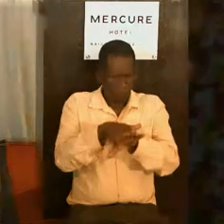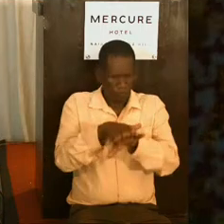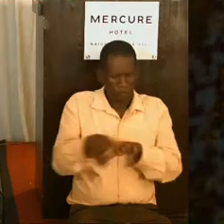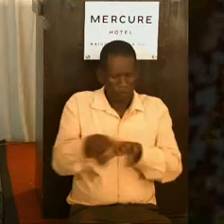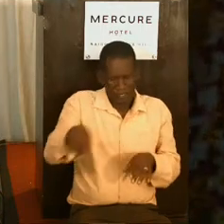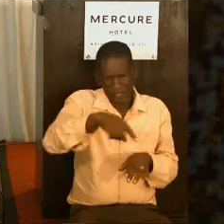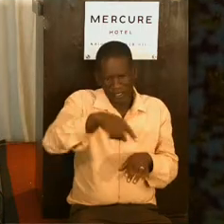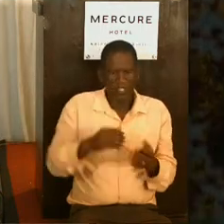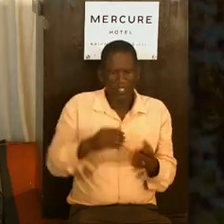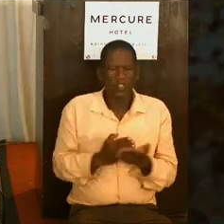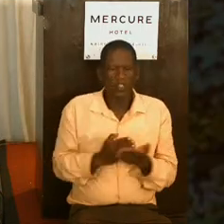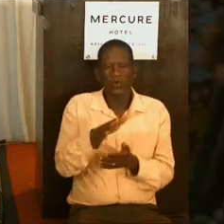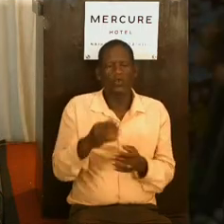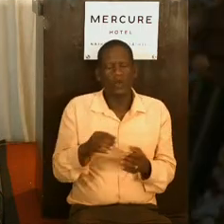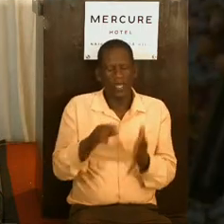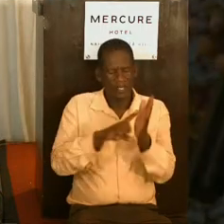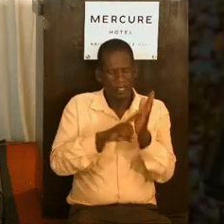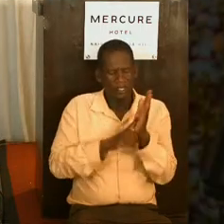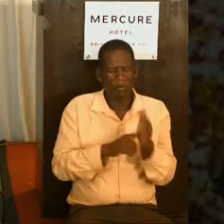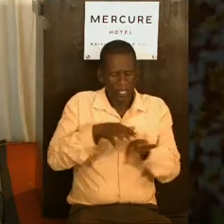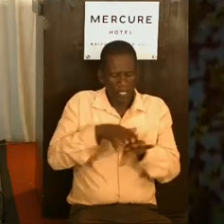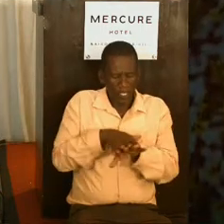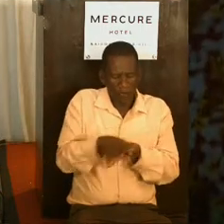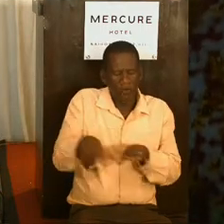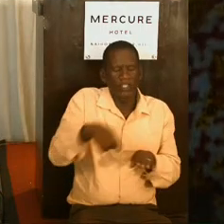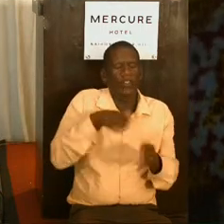us through your example